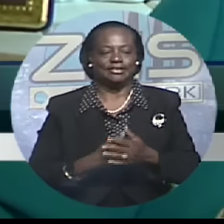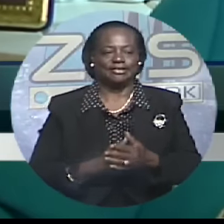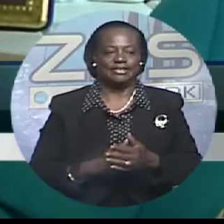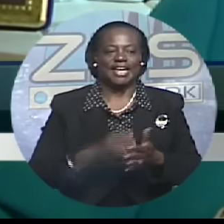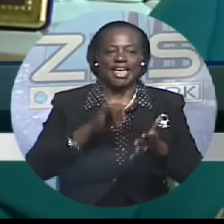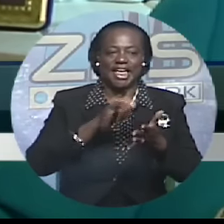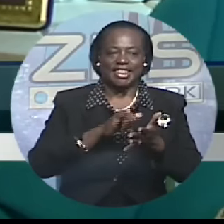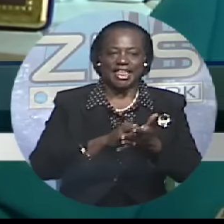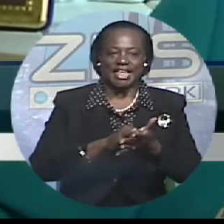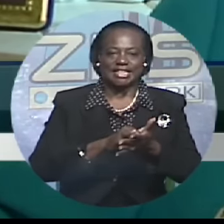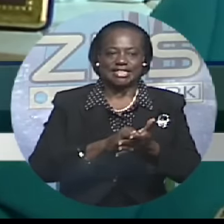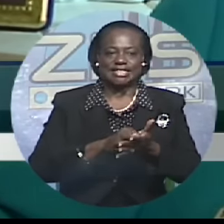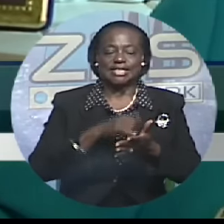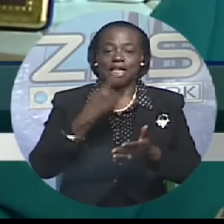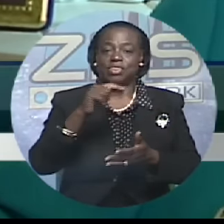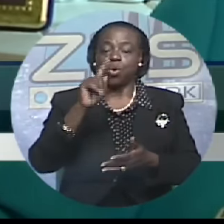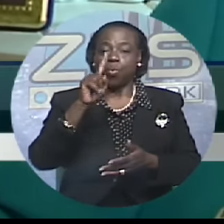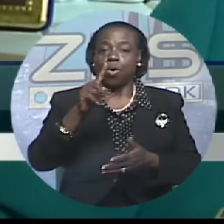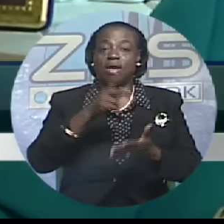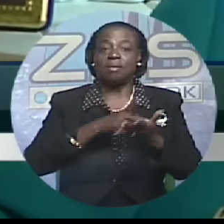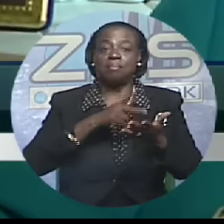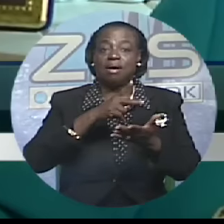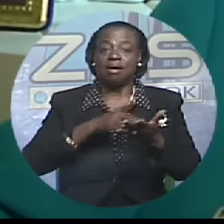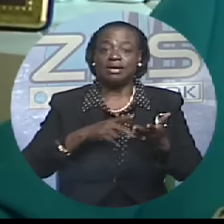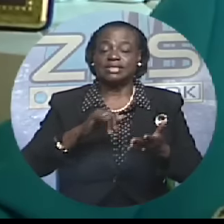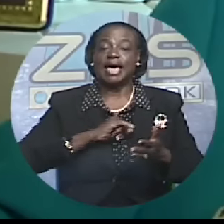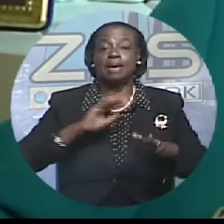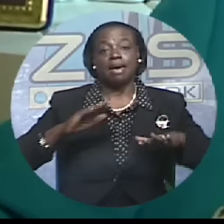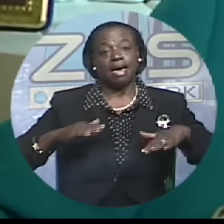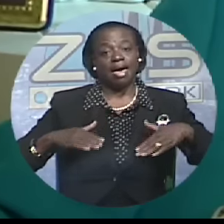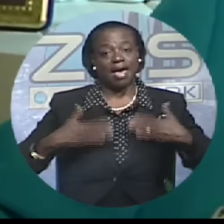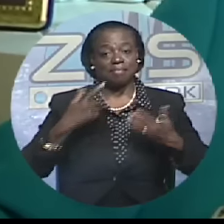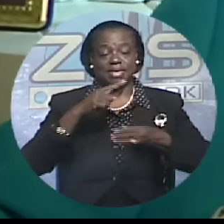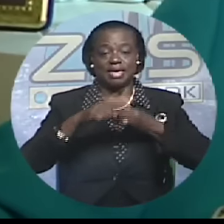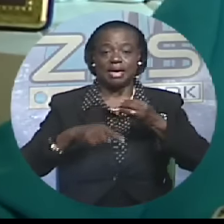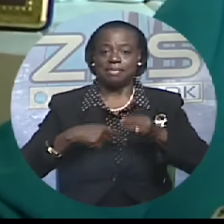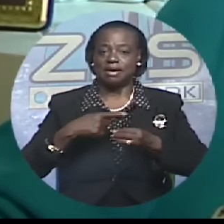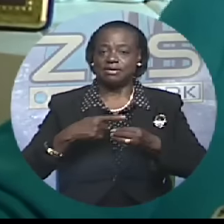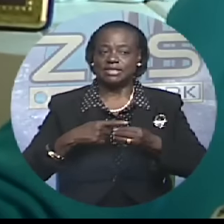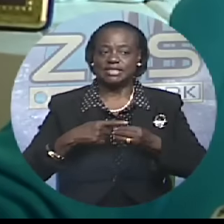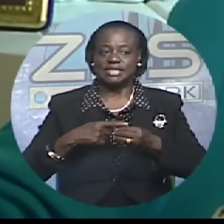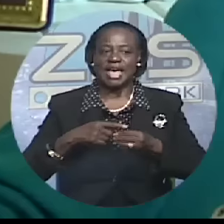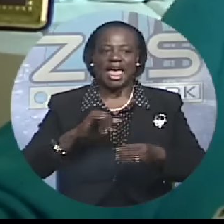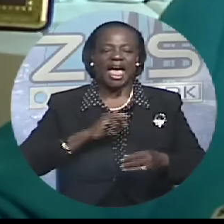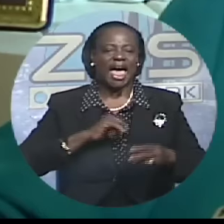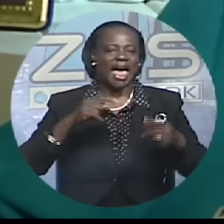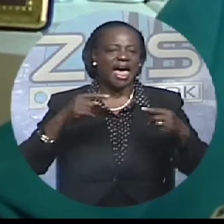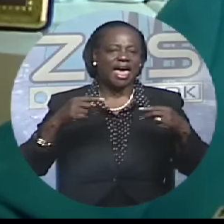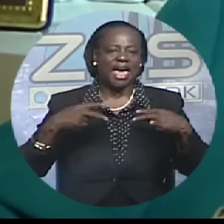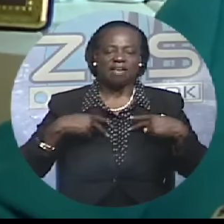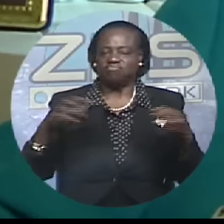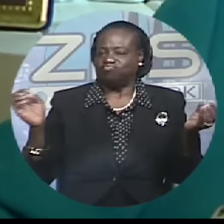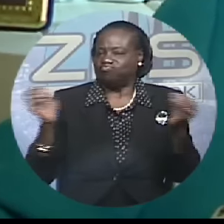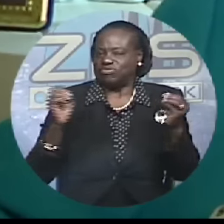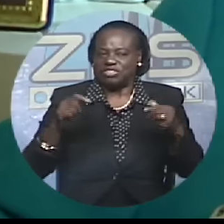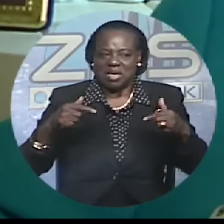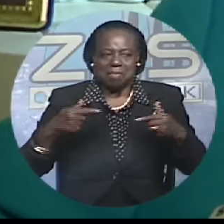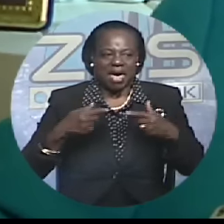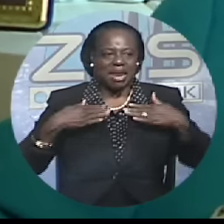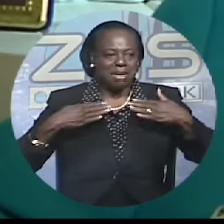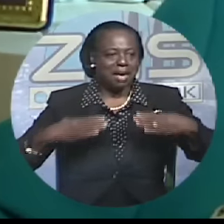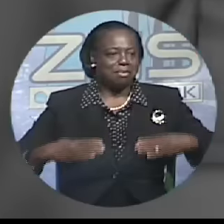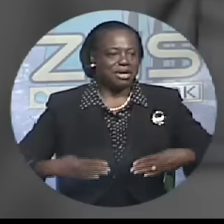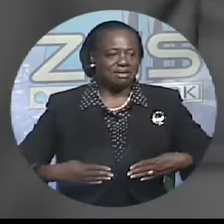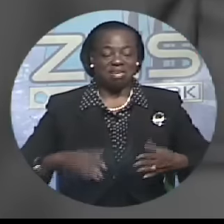And that's the one part I'm happy about. I have no pains in my body, which is